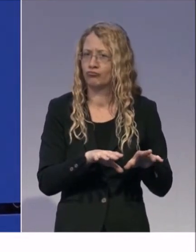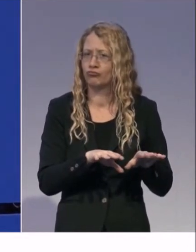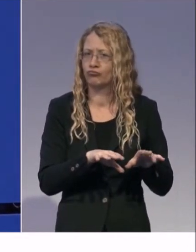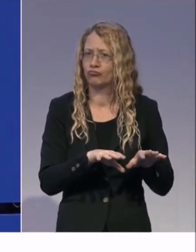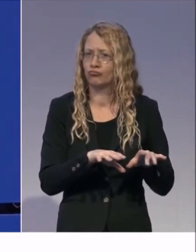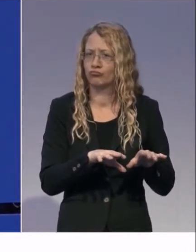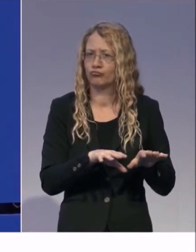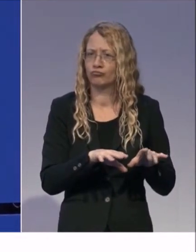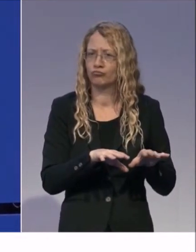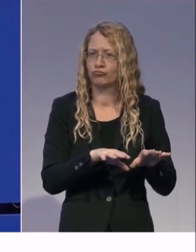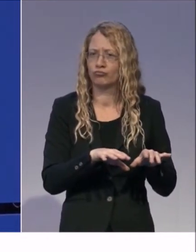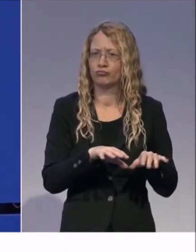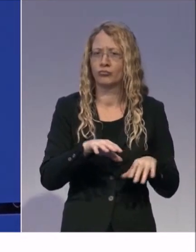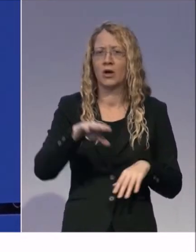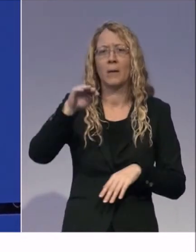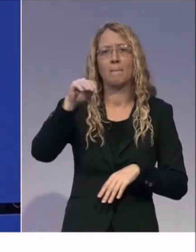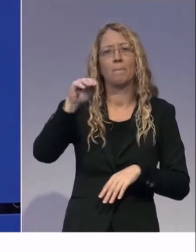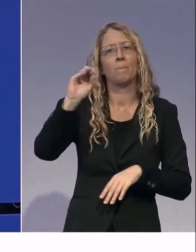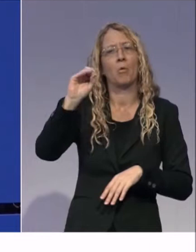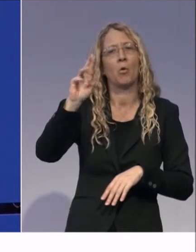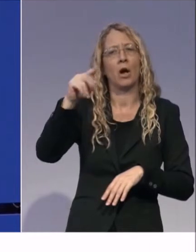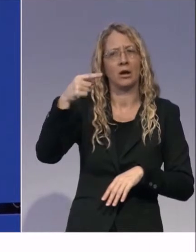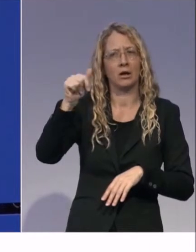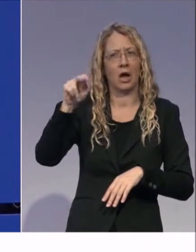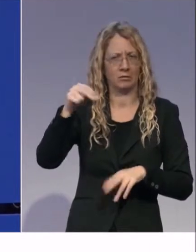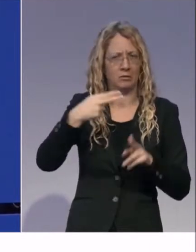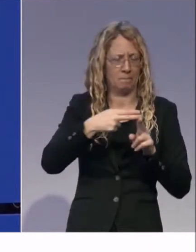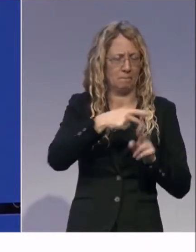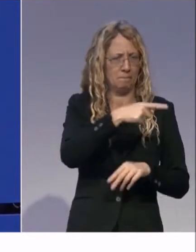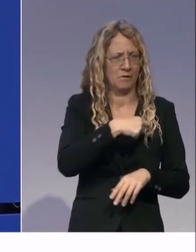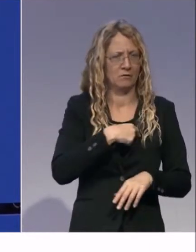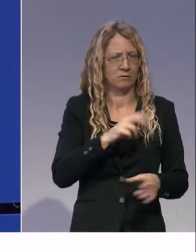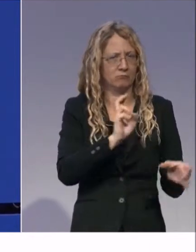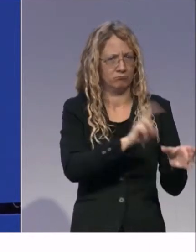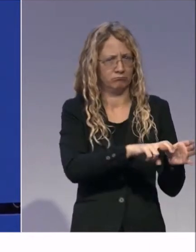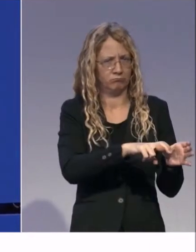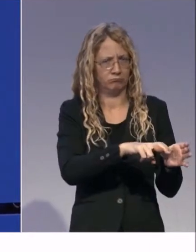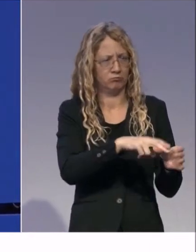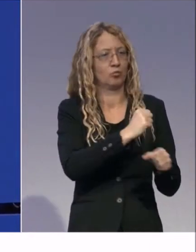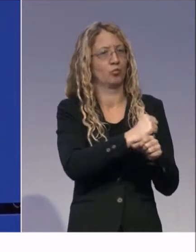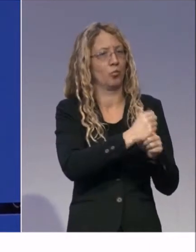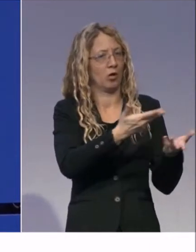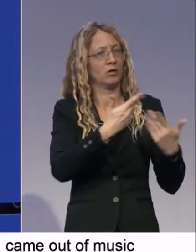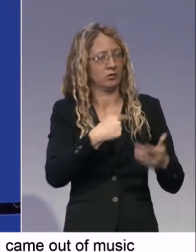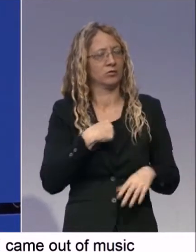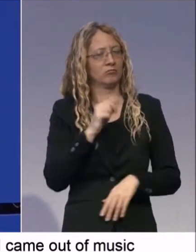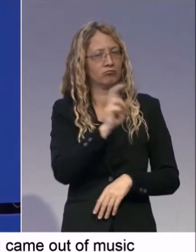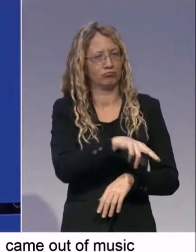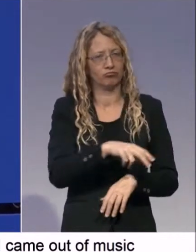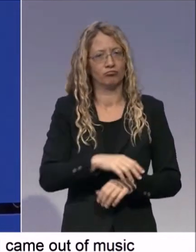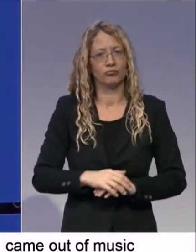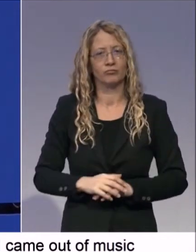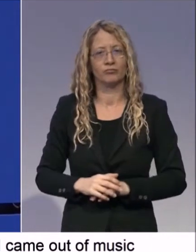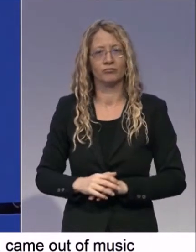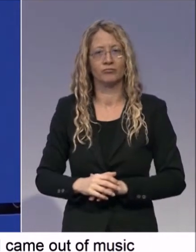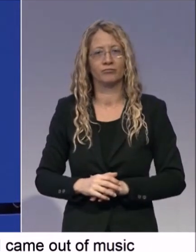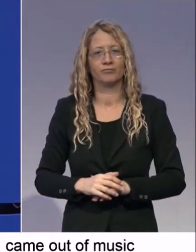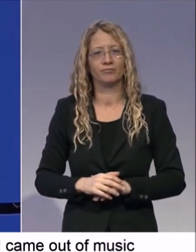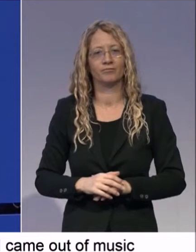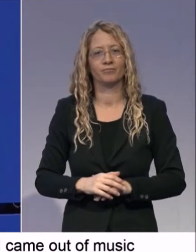I think that the overall journey I've had, at least in the workplace, is I didn't, you know, my deafness was